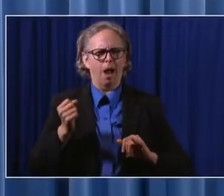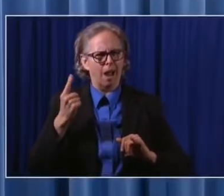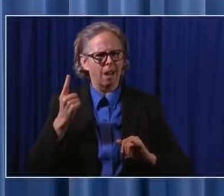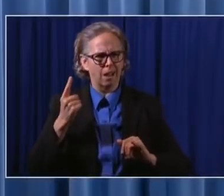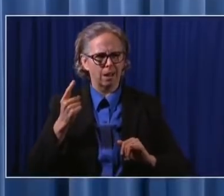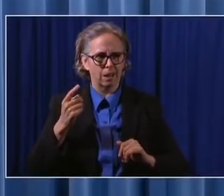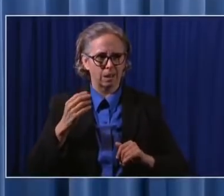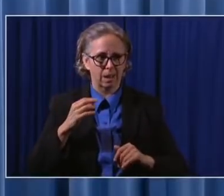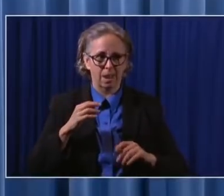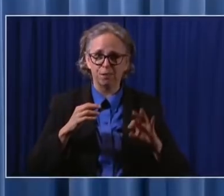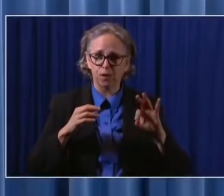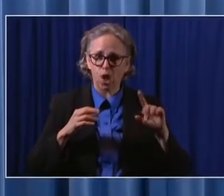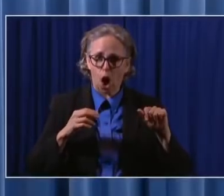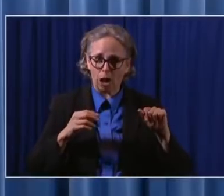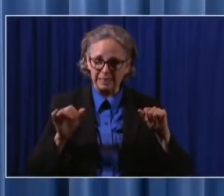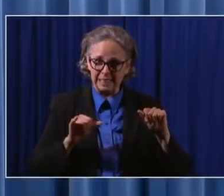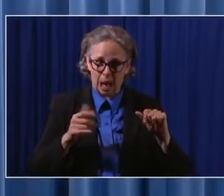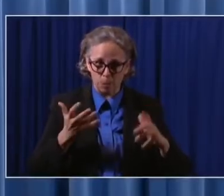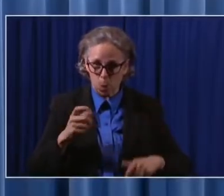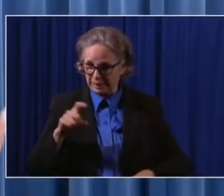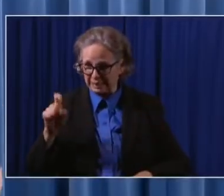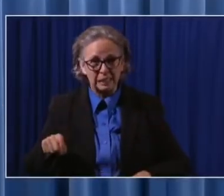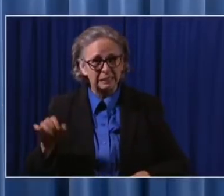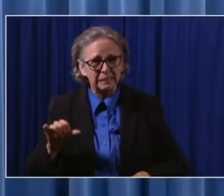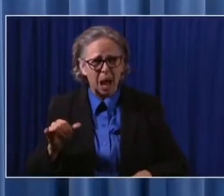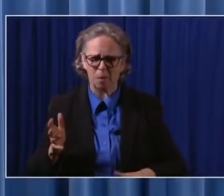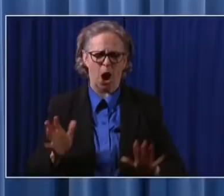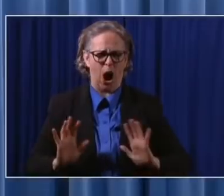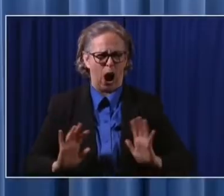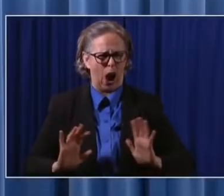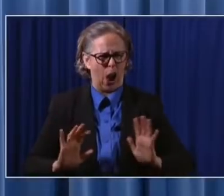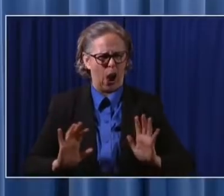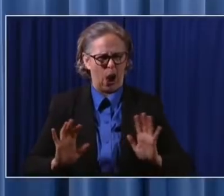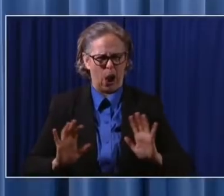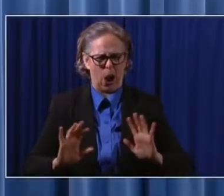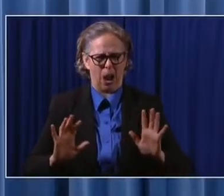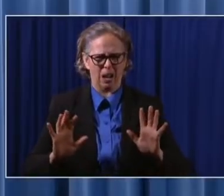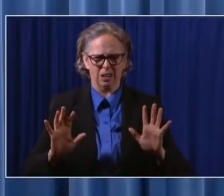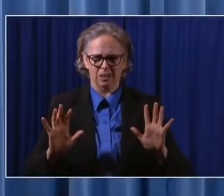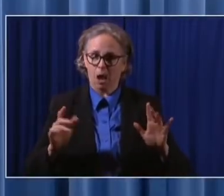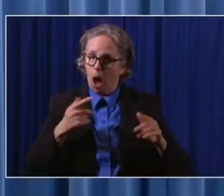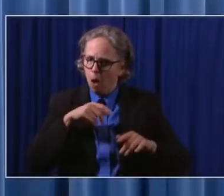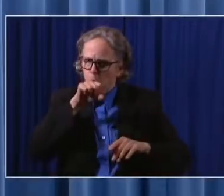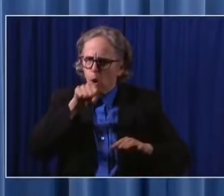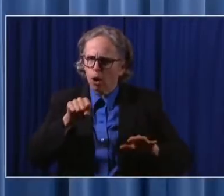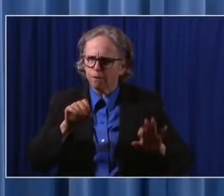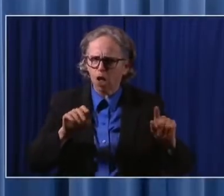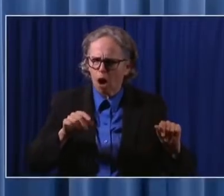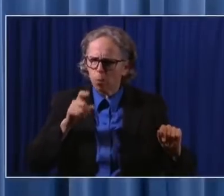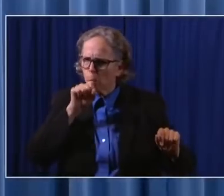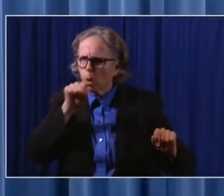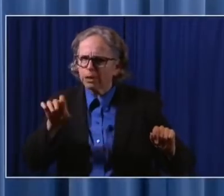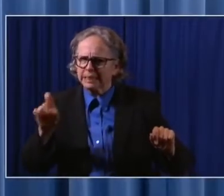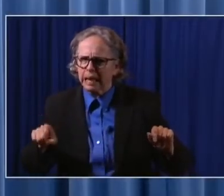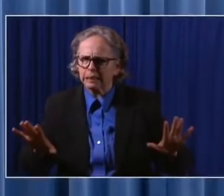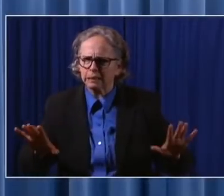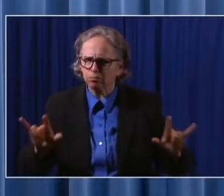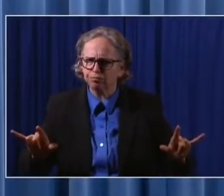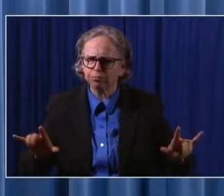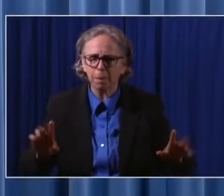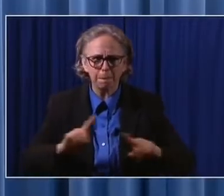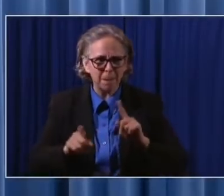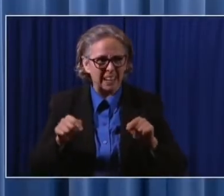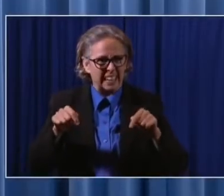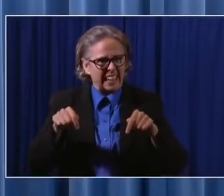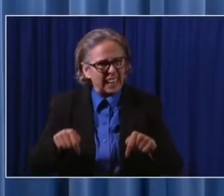end up as Texas. God love them and their citizens, but we don't want to see that. We don't